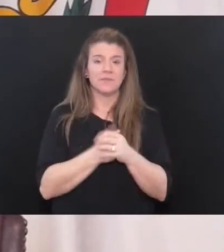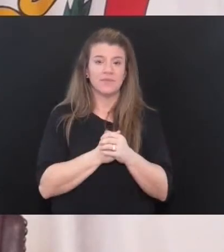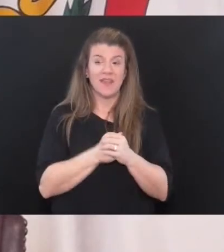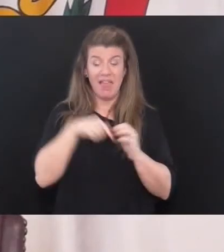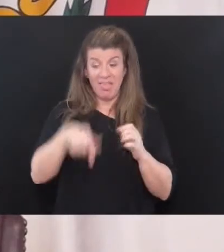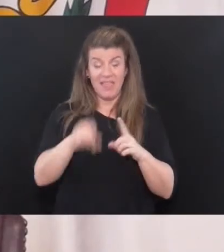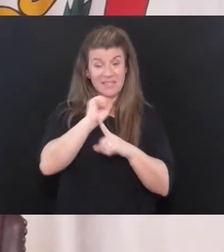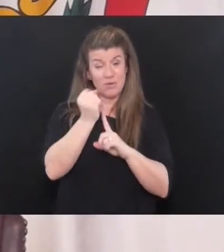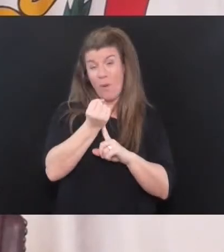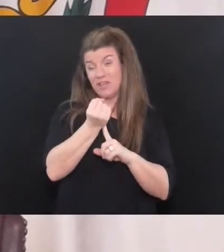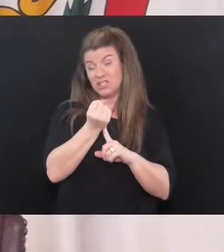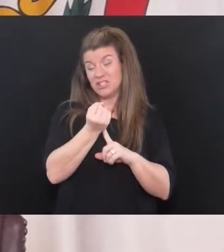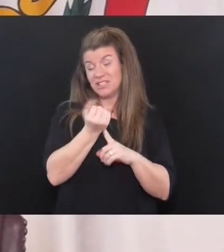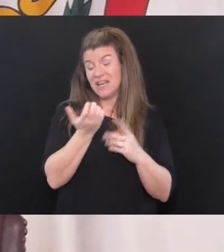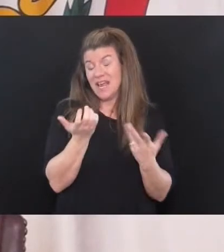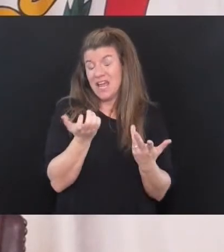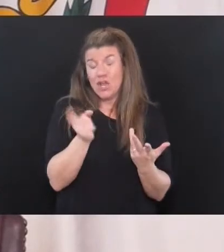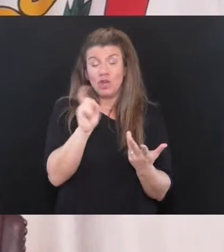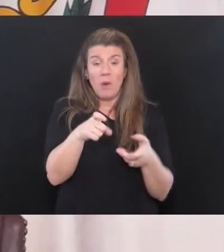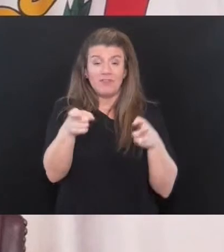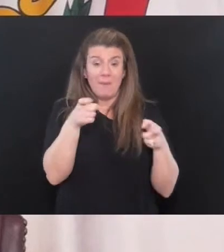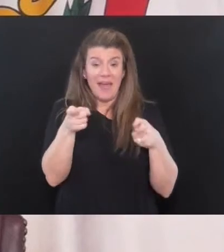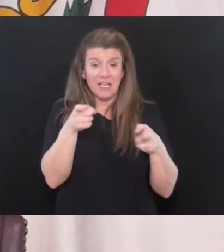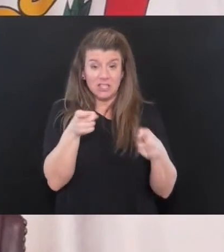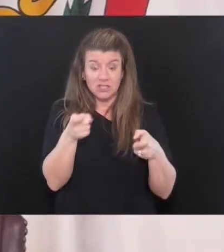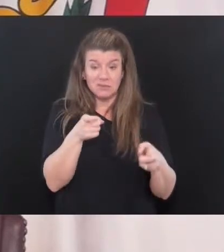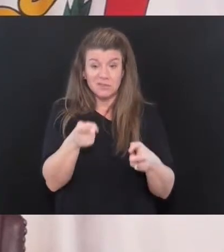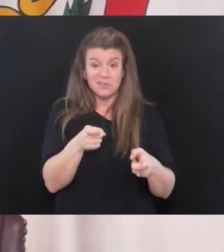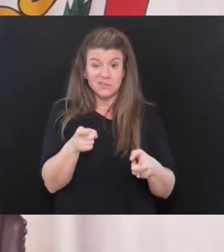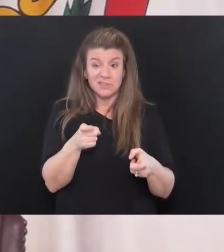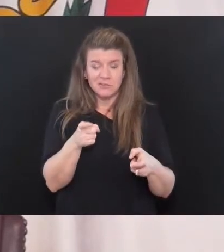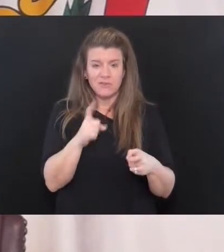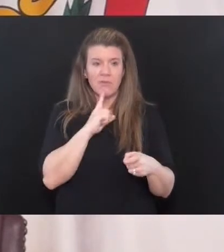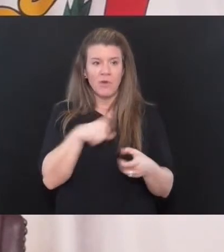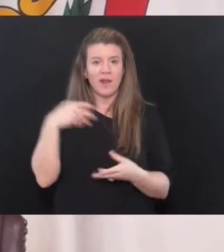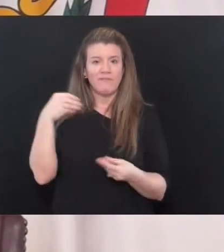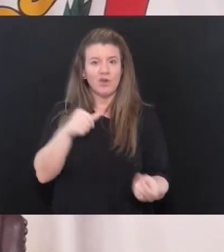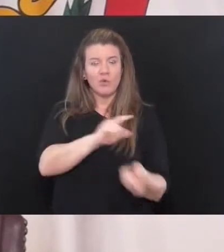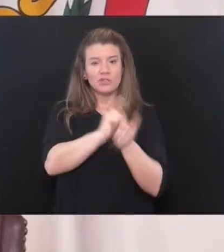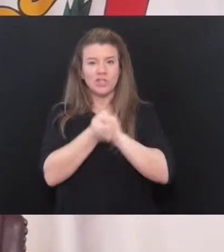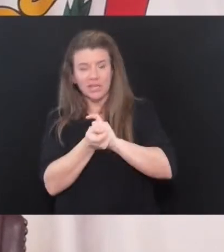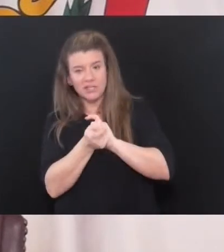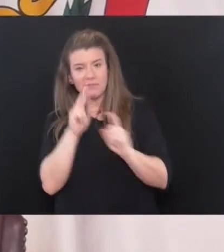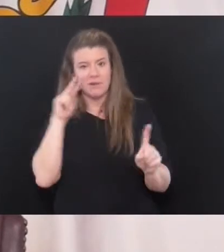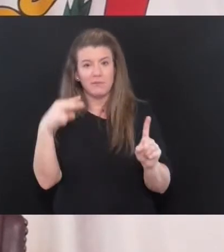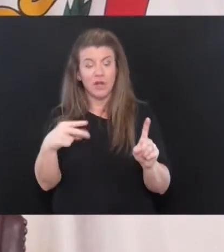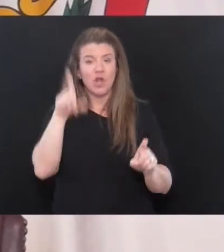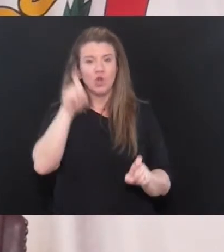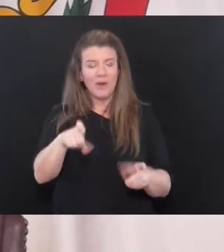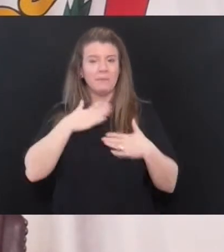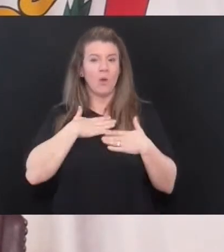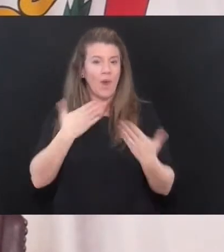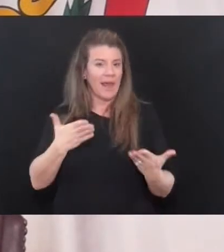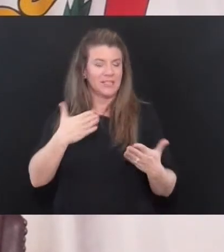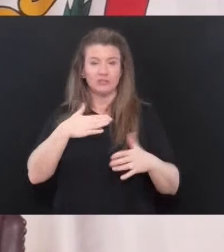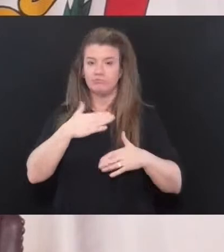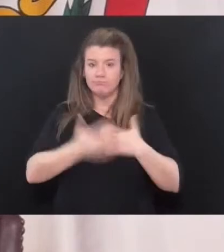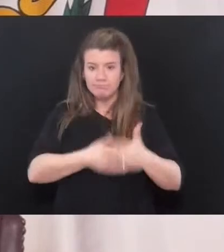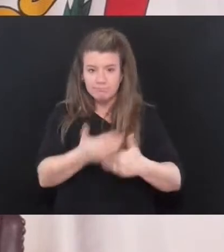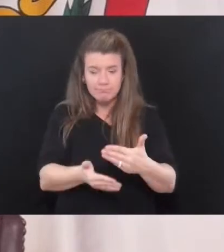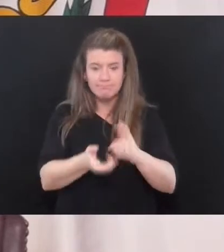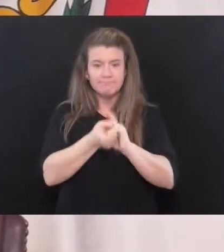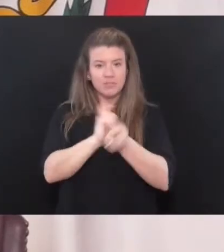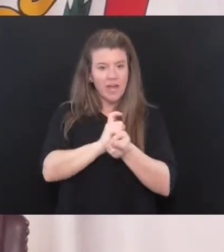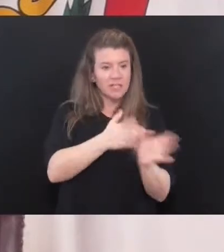this situation, you have to manage it from a very fluid standpoint. You've got to be willing to move. You got to be willing